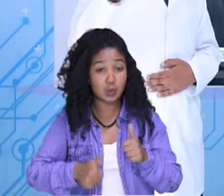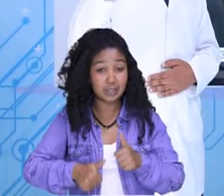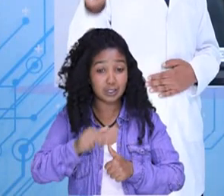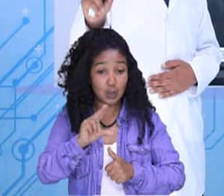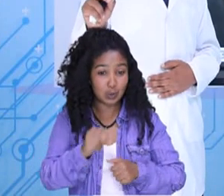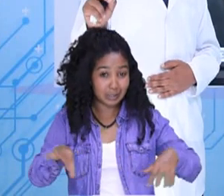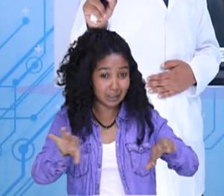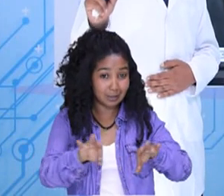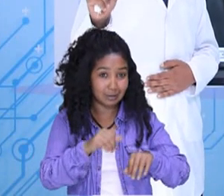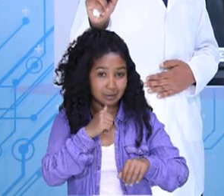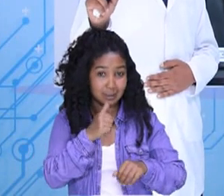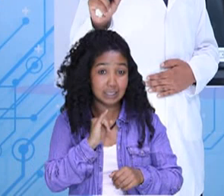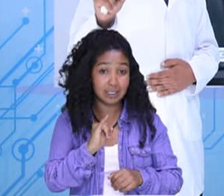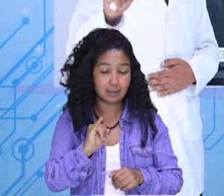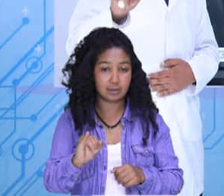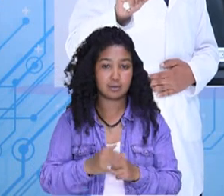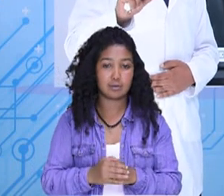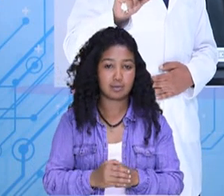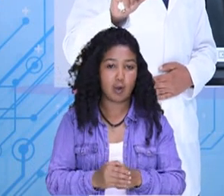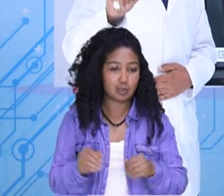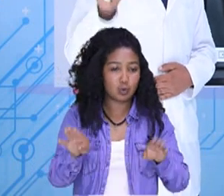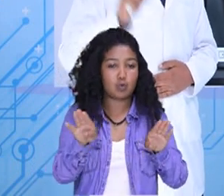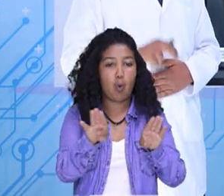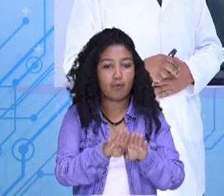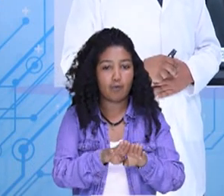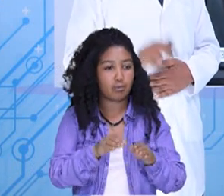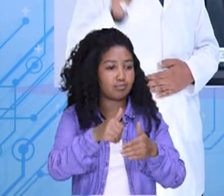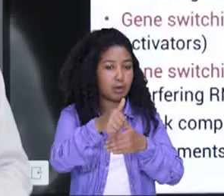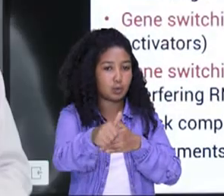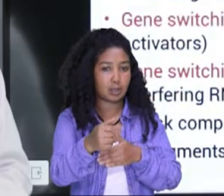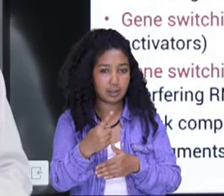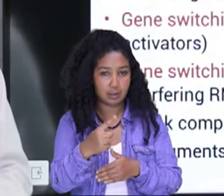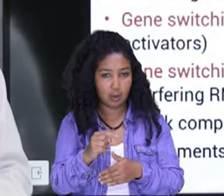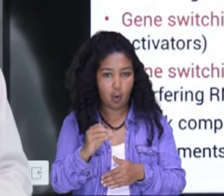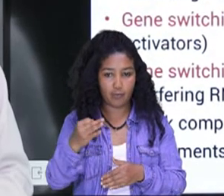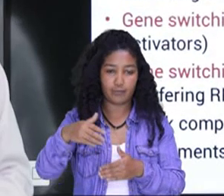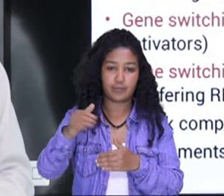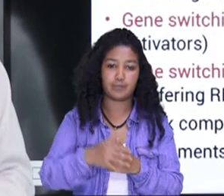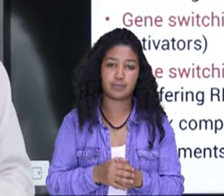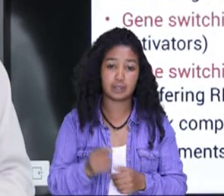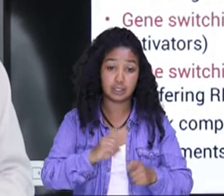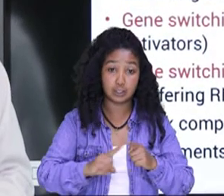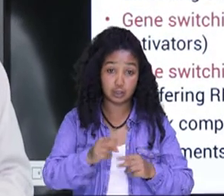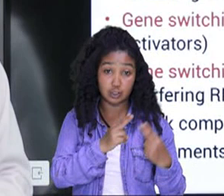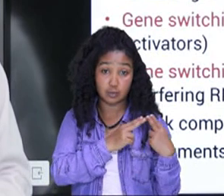which is not needed is switched off. The gene which is responsible to